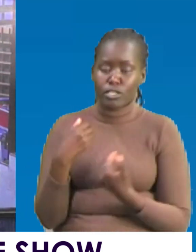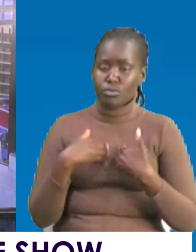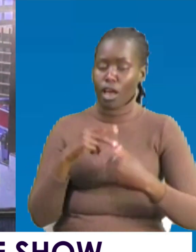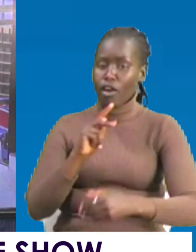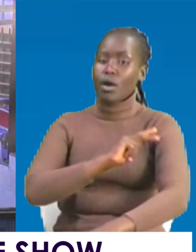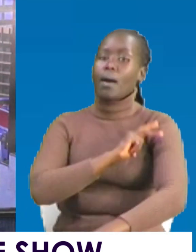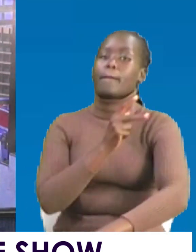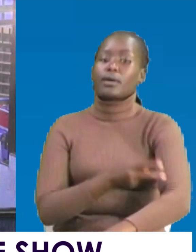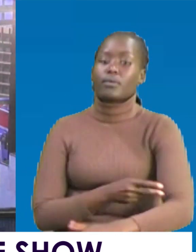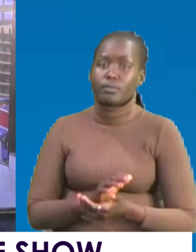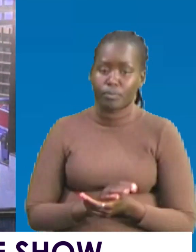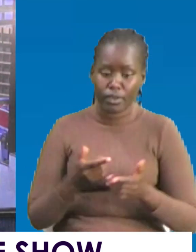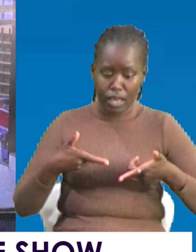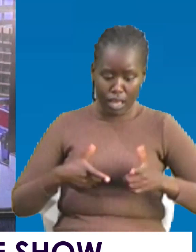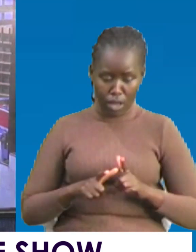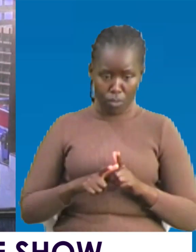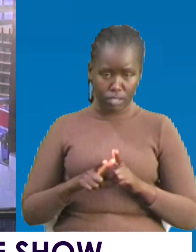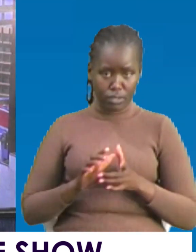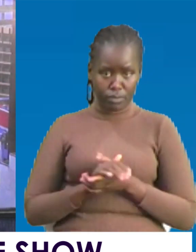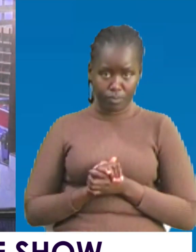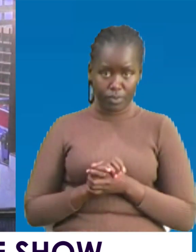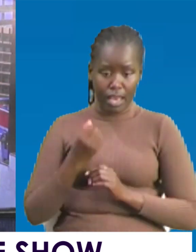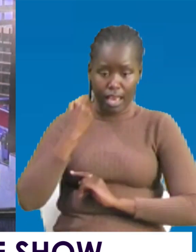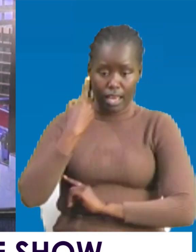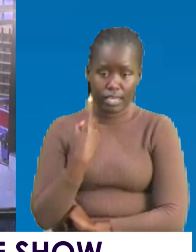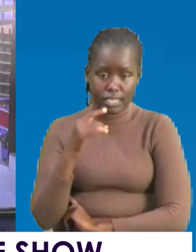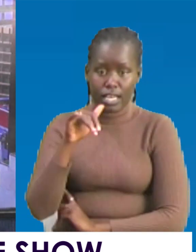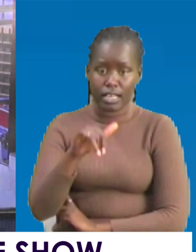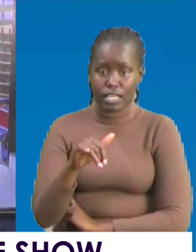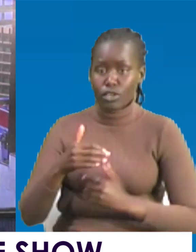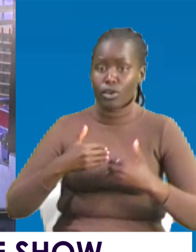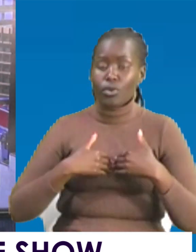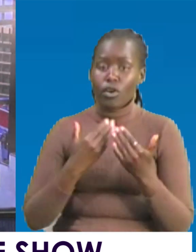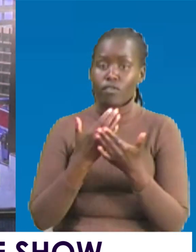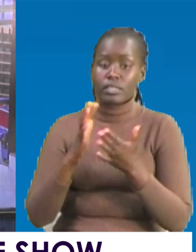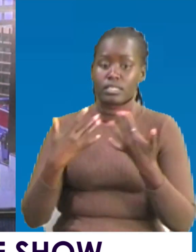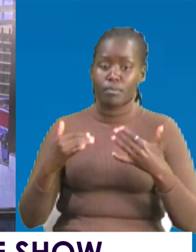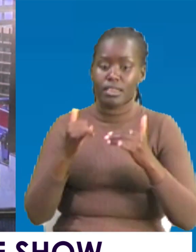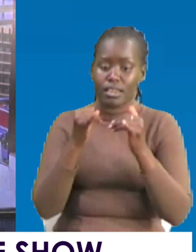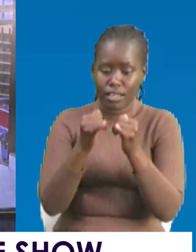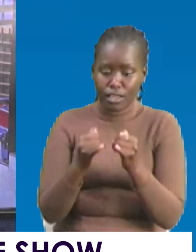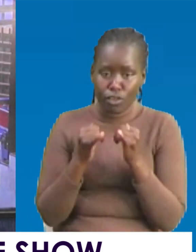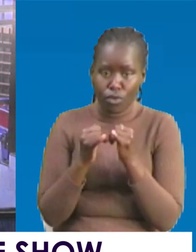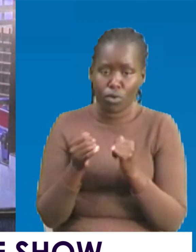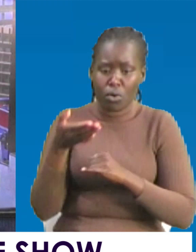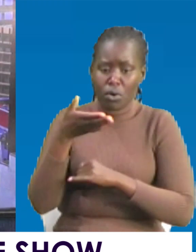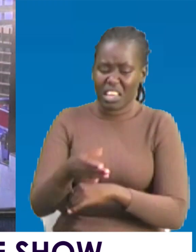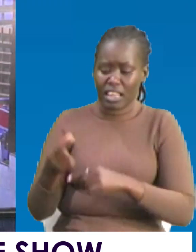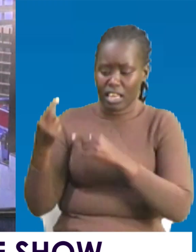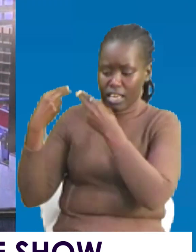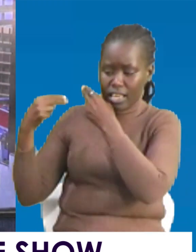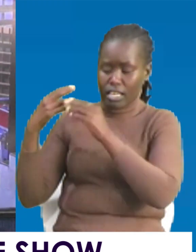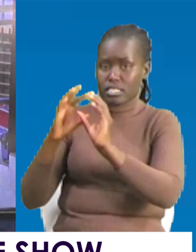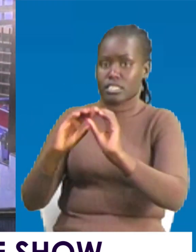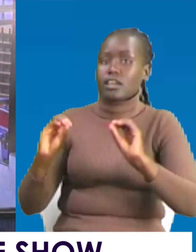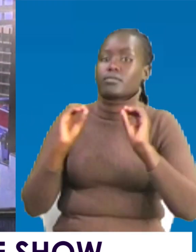power. Let it hit you. Understand it. You have something new. You've not been there in history.